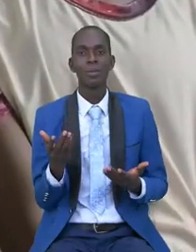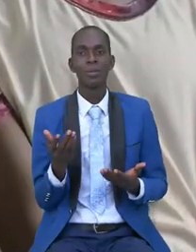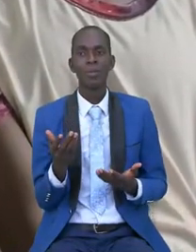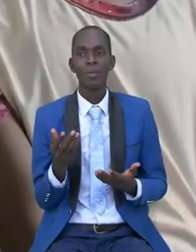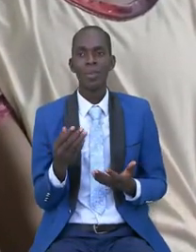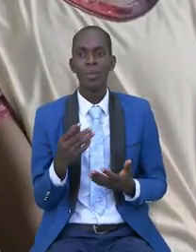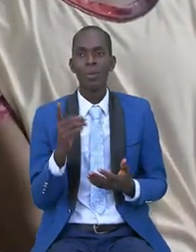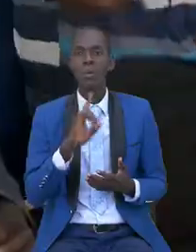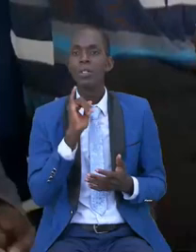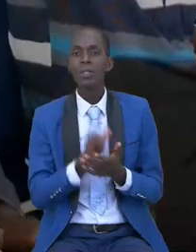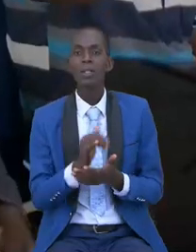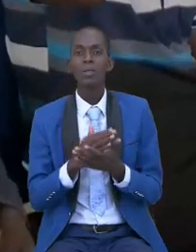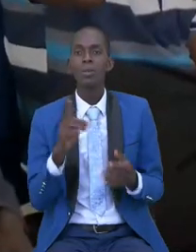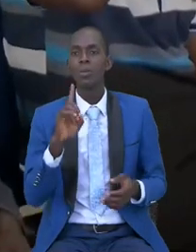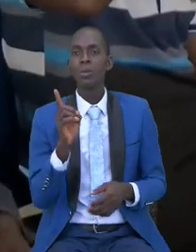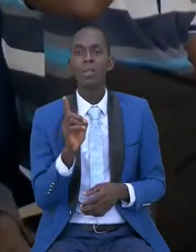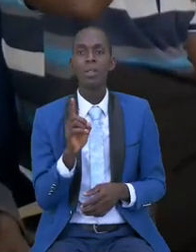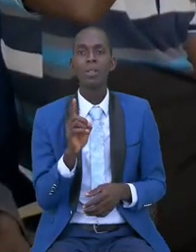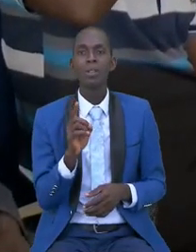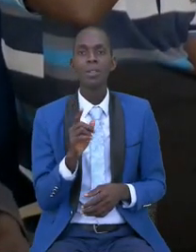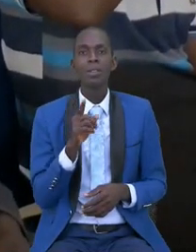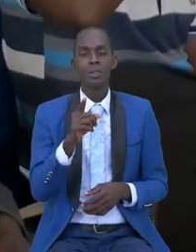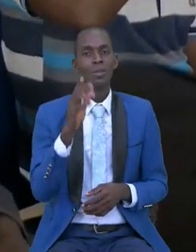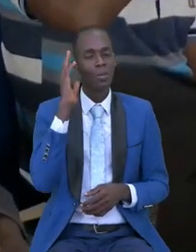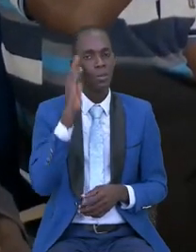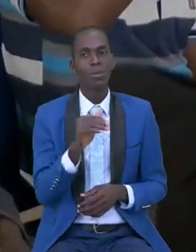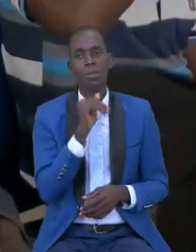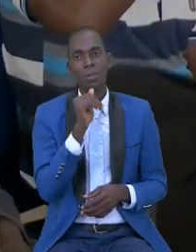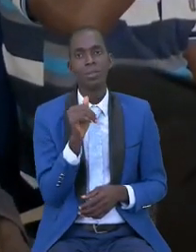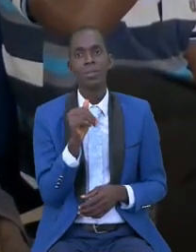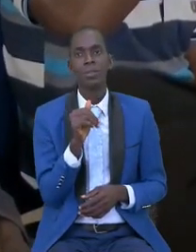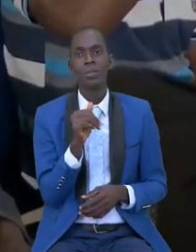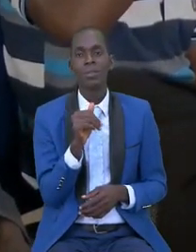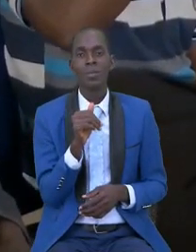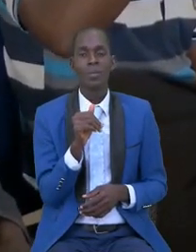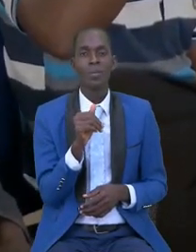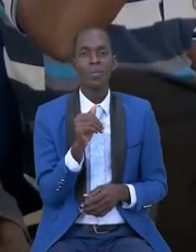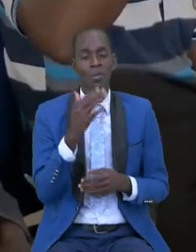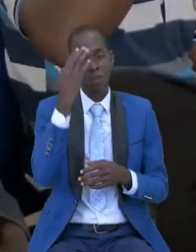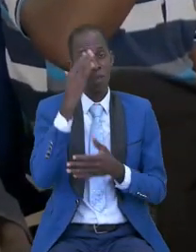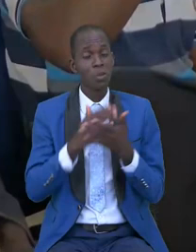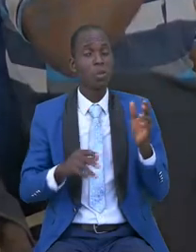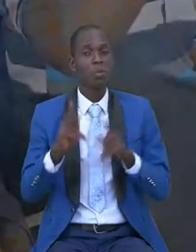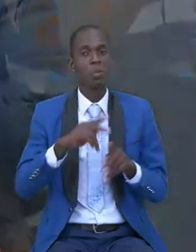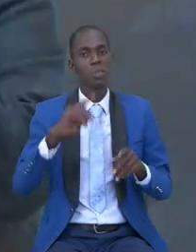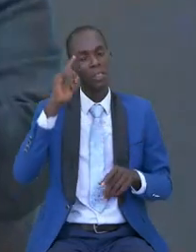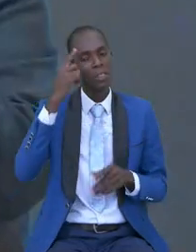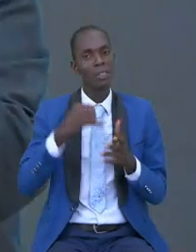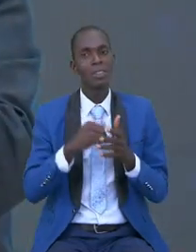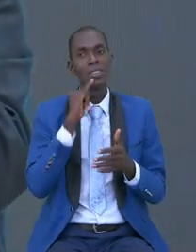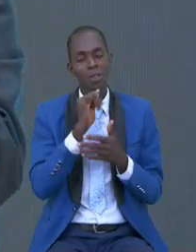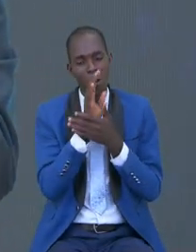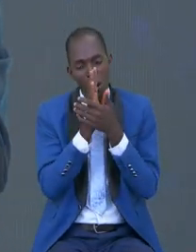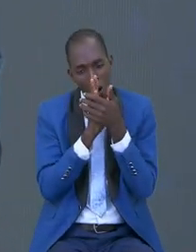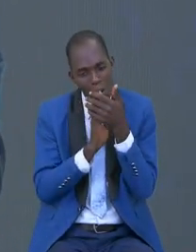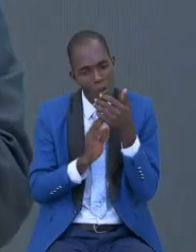Somebody there? You're not saved. You know, some people, they think it is humility for a child